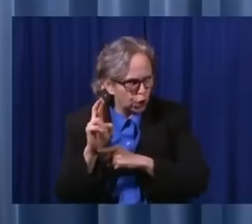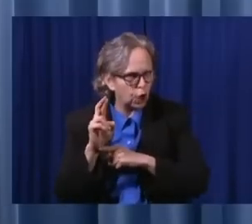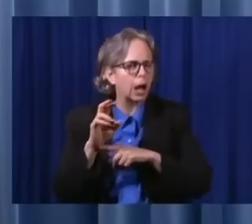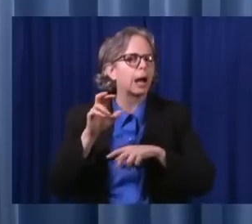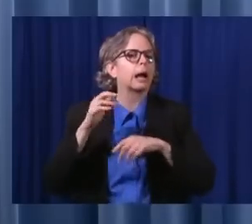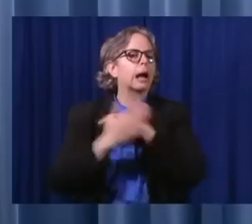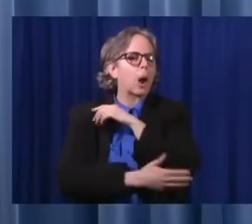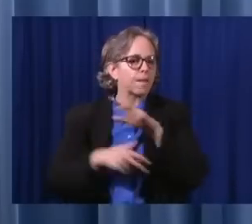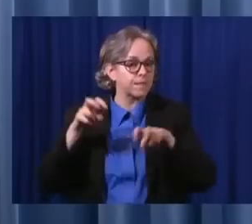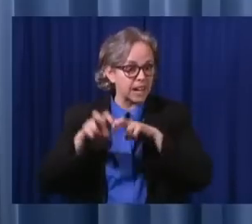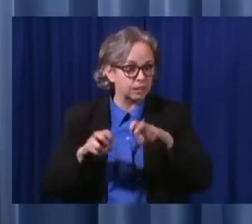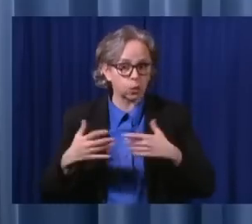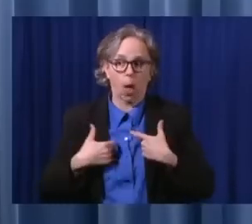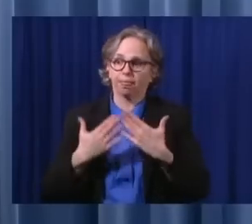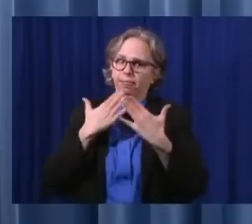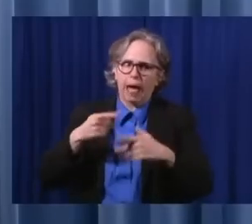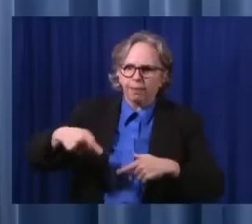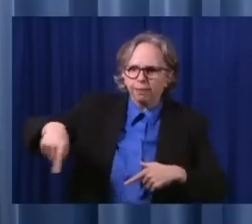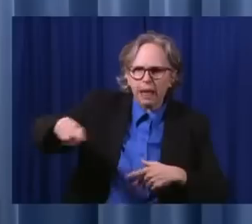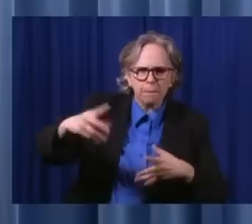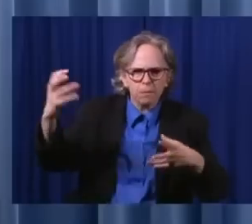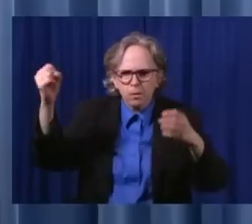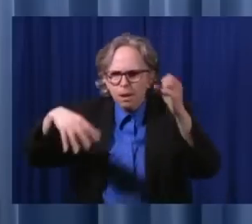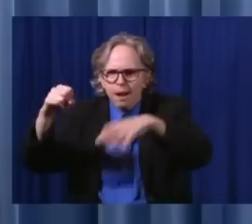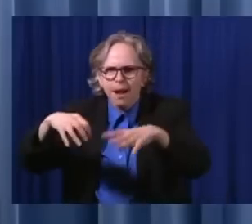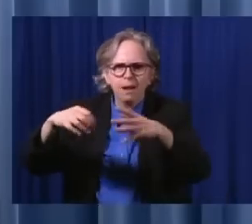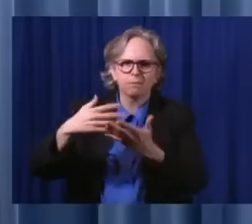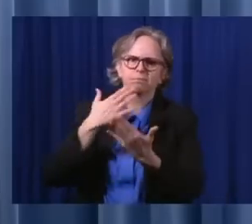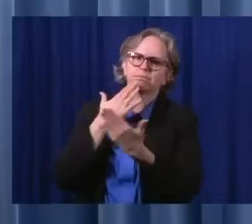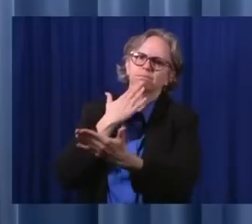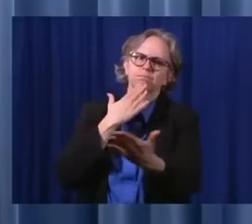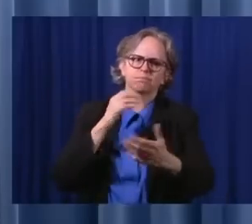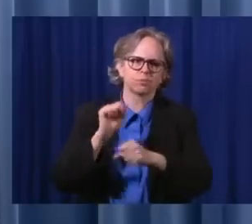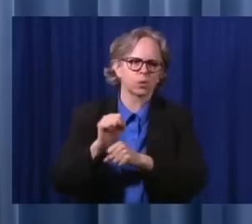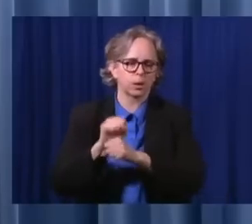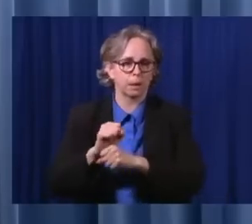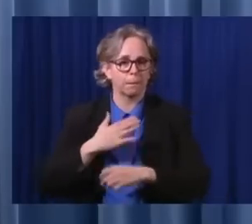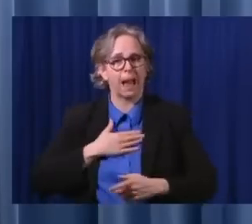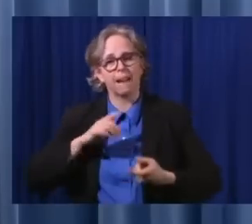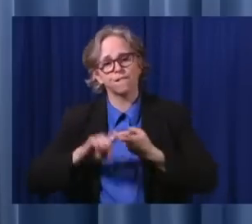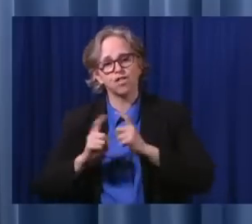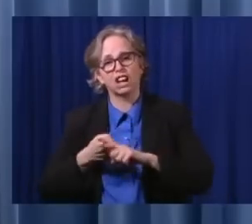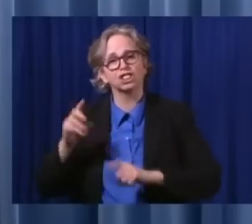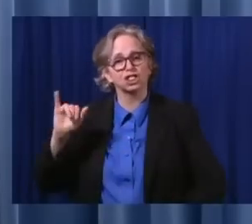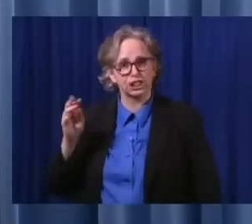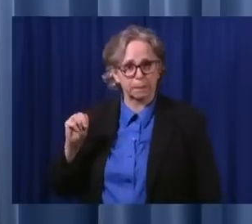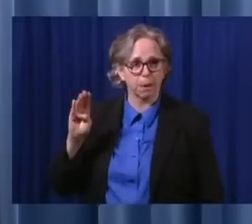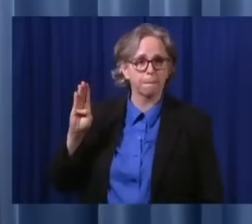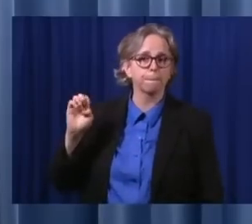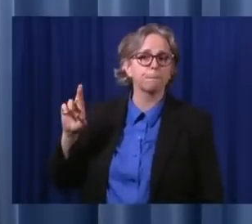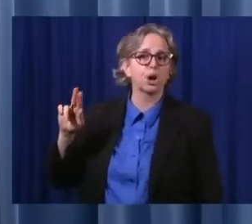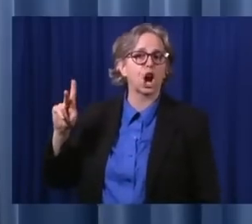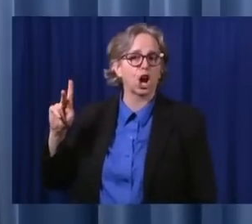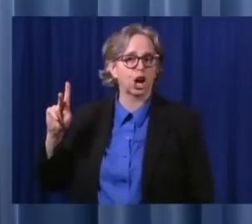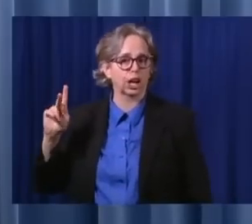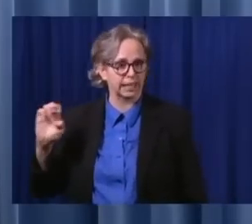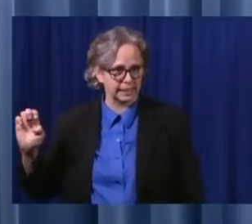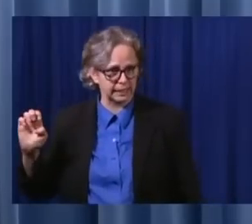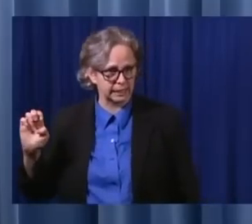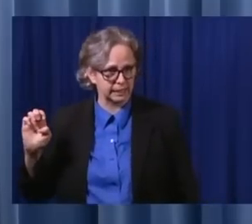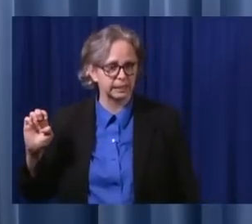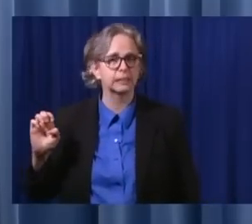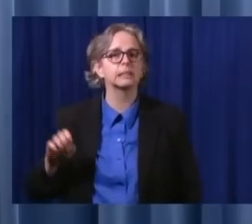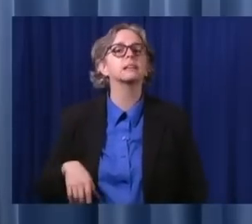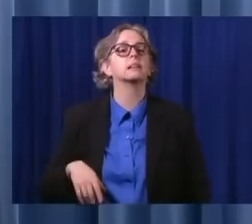Beakey, former state representative from Darke County, who headed up this group. Jim, thank you for doing that, and